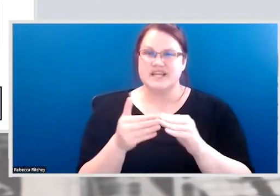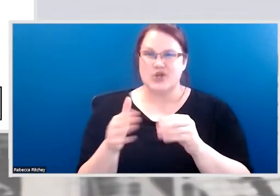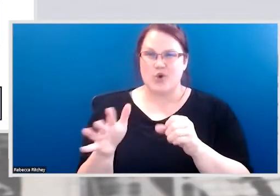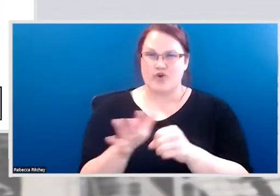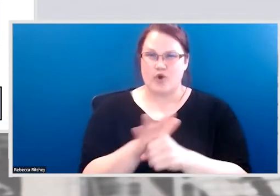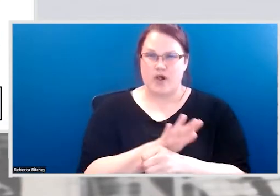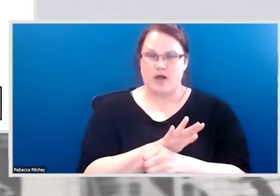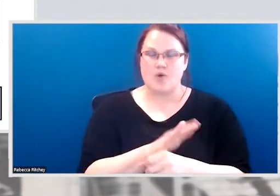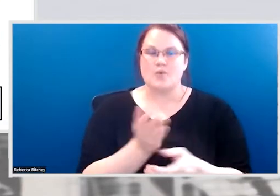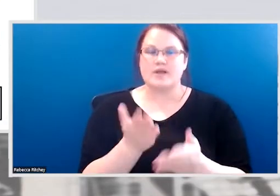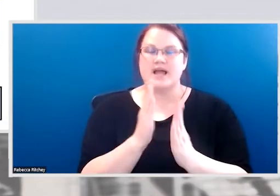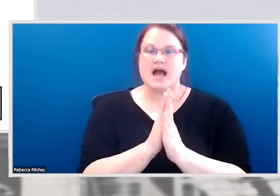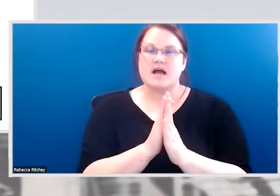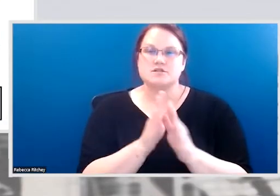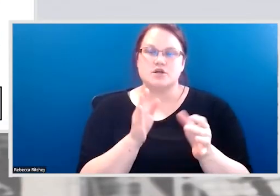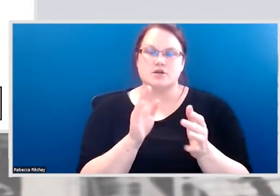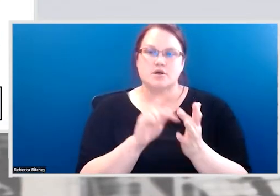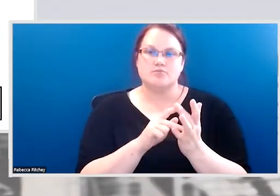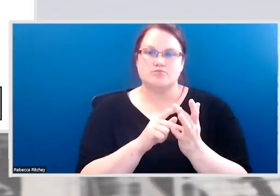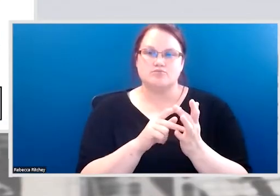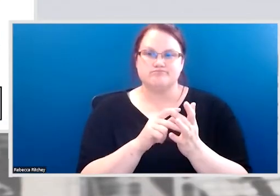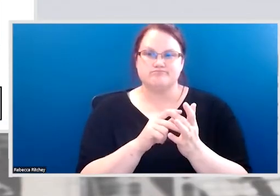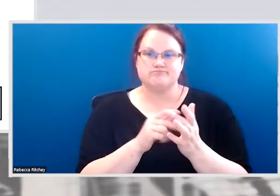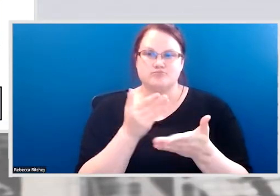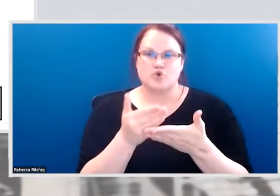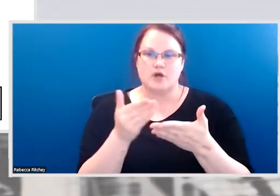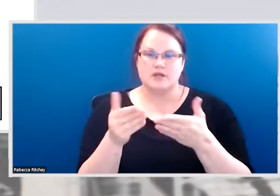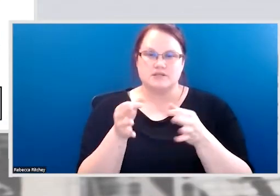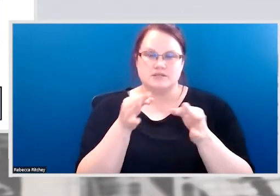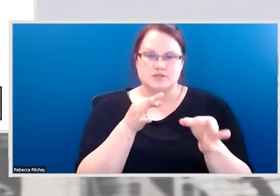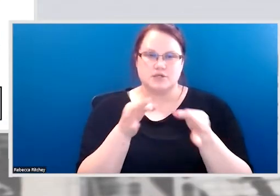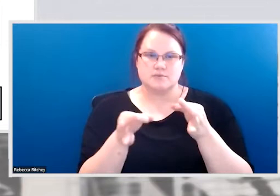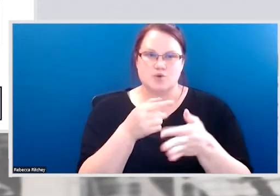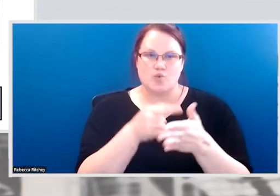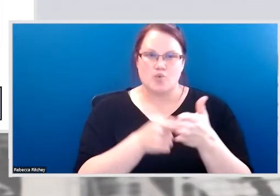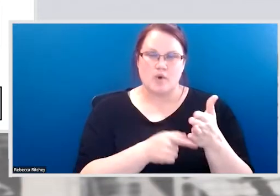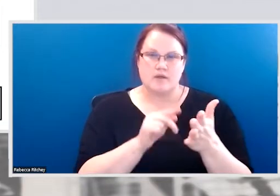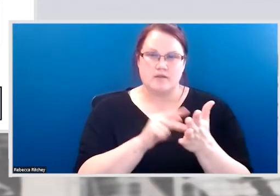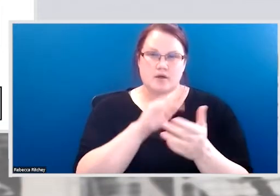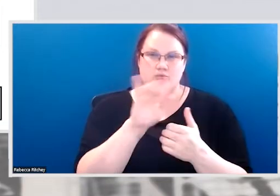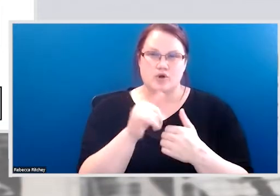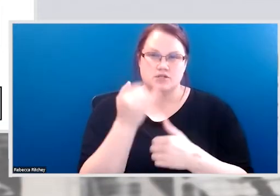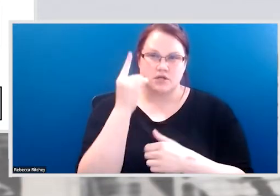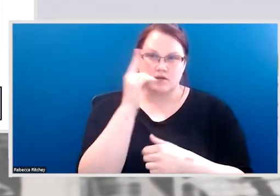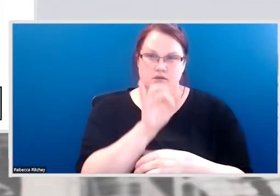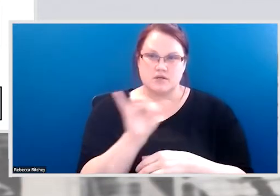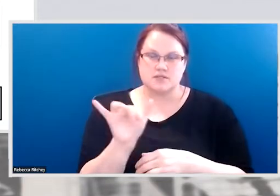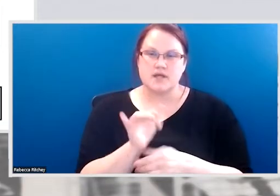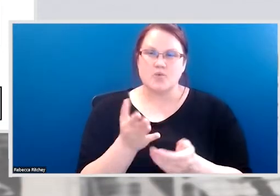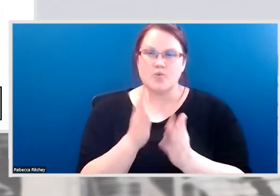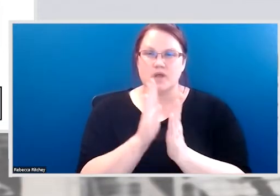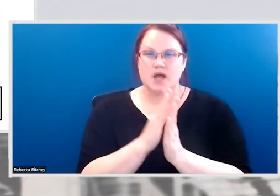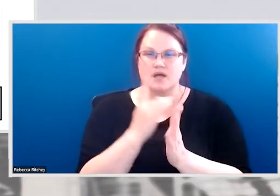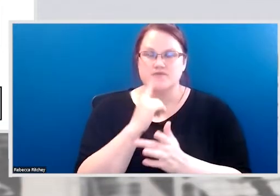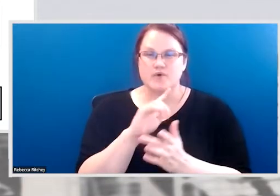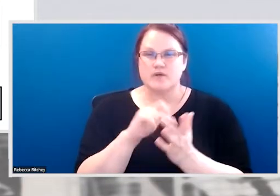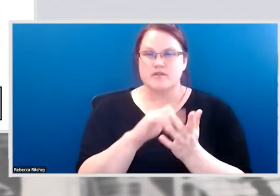project description, which is just kind of a plain language explanation of what the project is. We also ask for the project